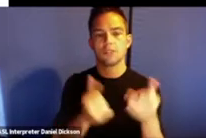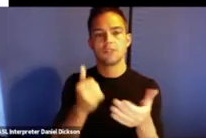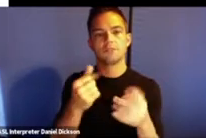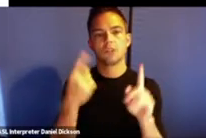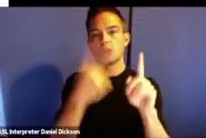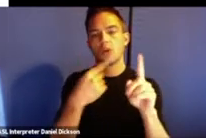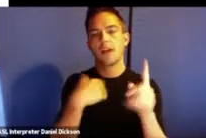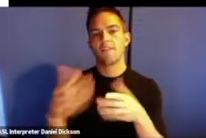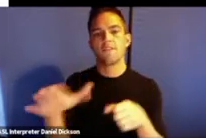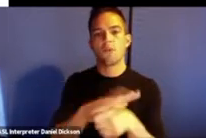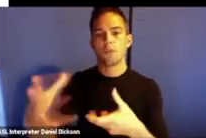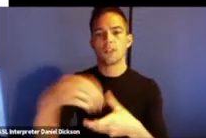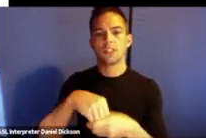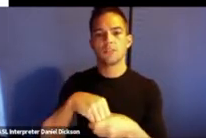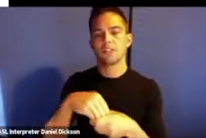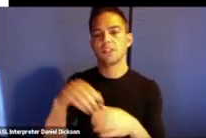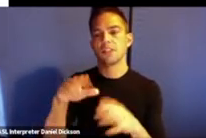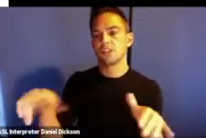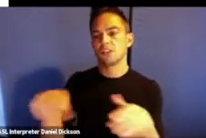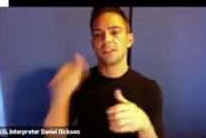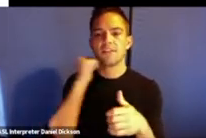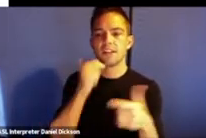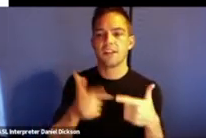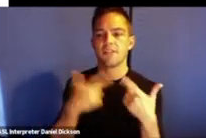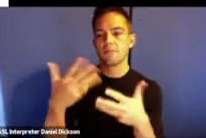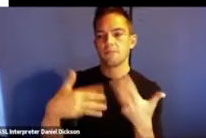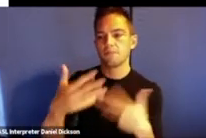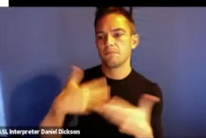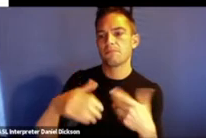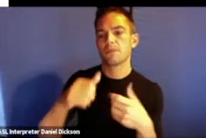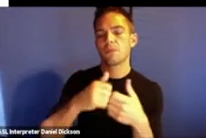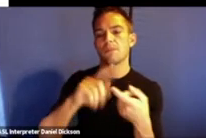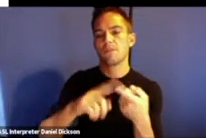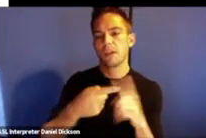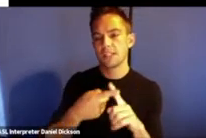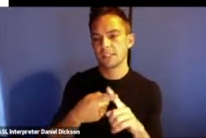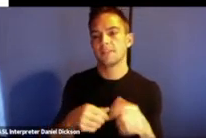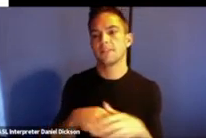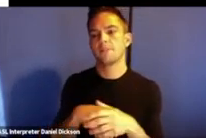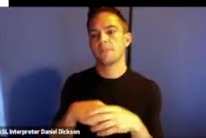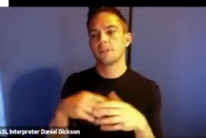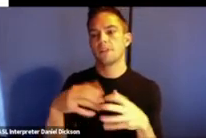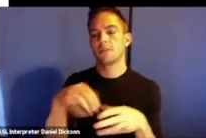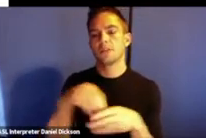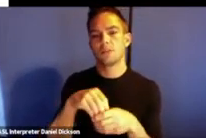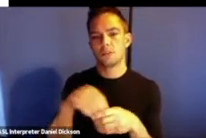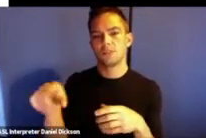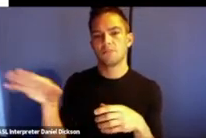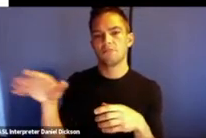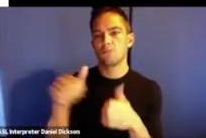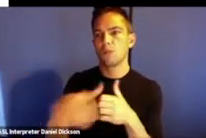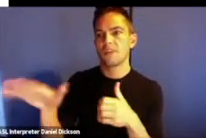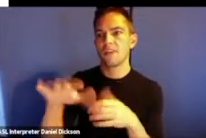full participation in everyday life, to be in school, to be playing with their friends, to be included in their families. But what we also